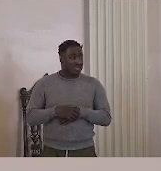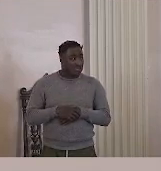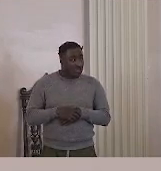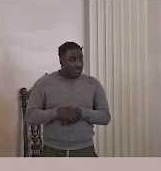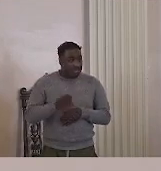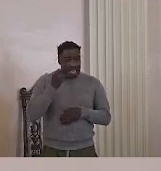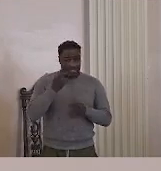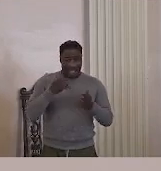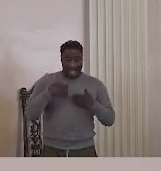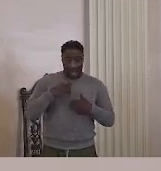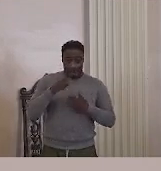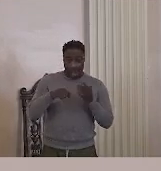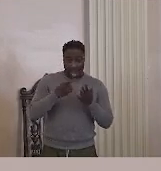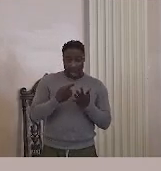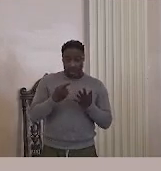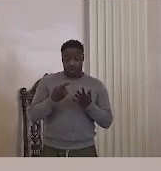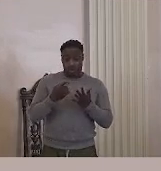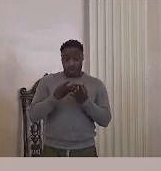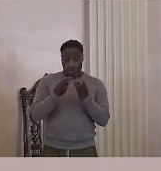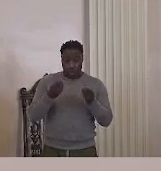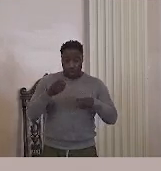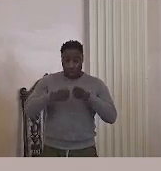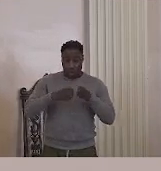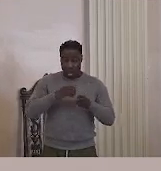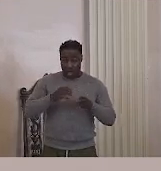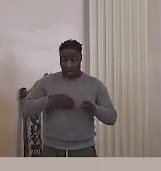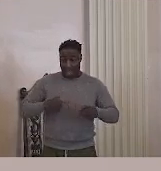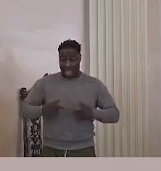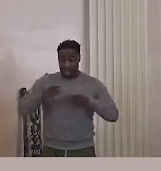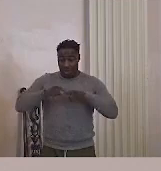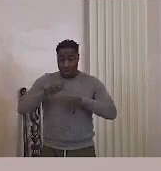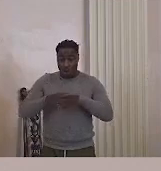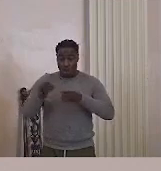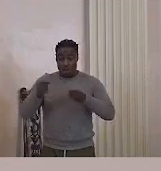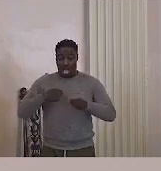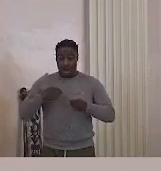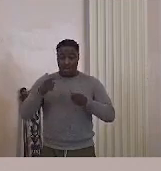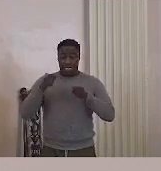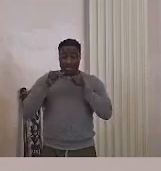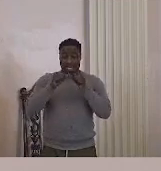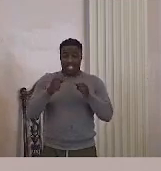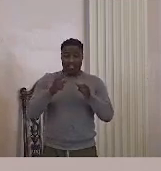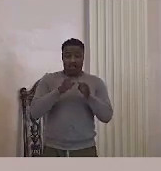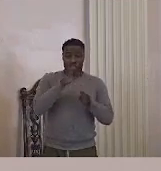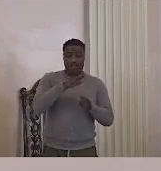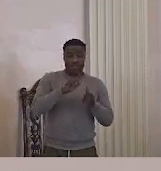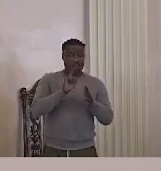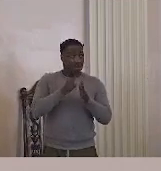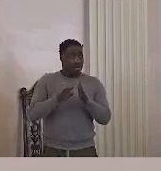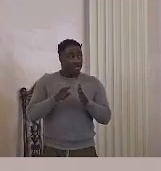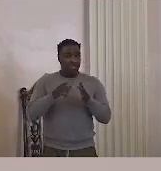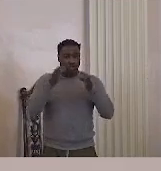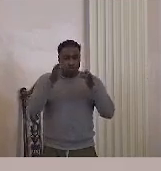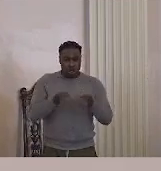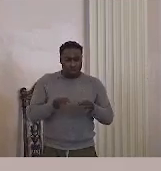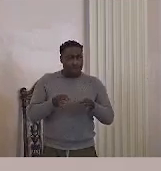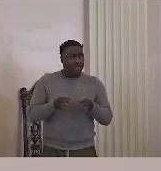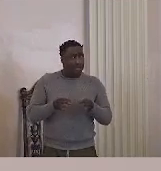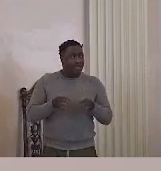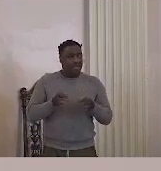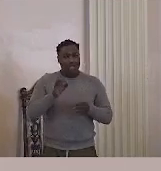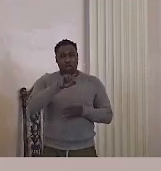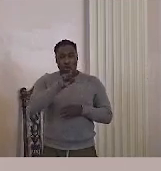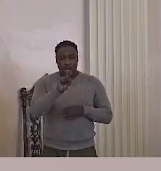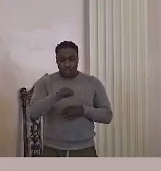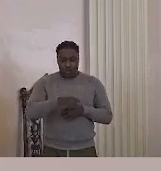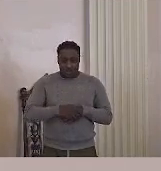a problem and my life depended on the solution, I would spend the first 55 minutes determining the